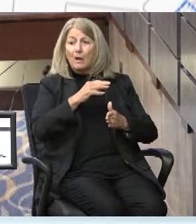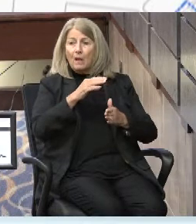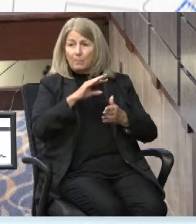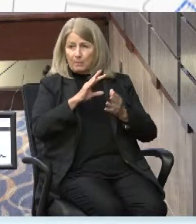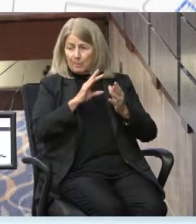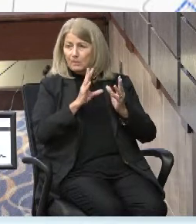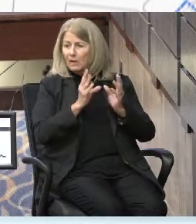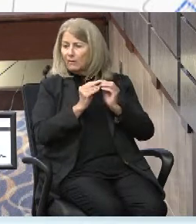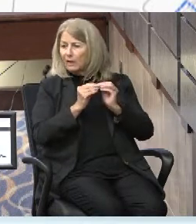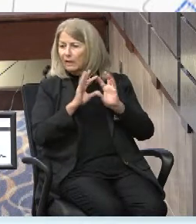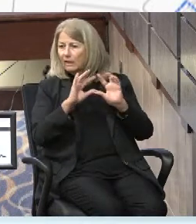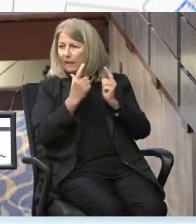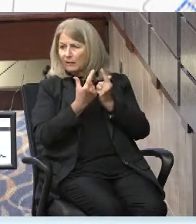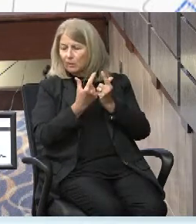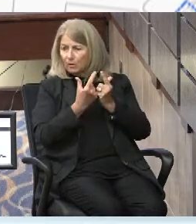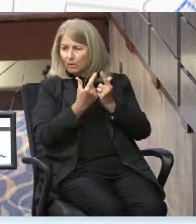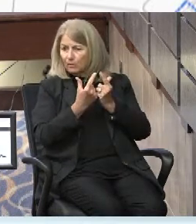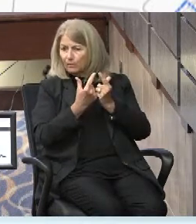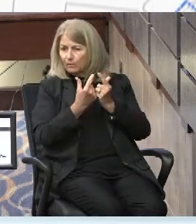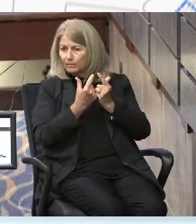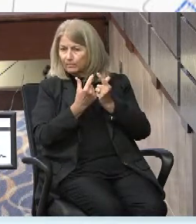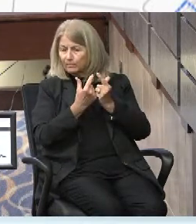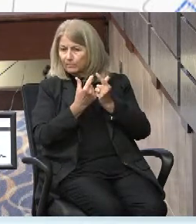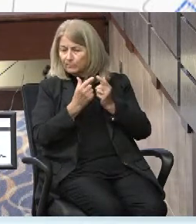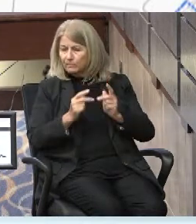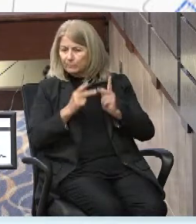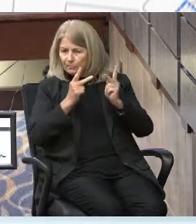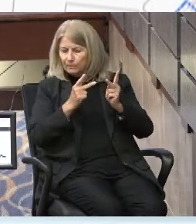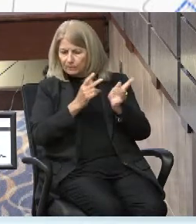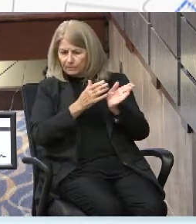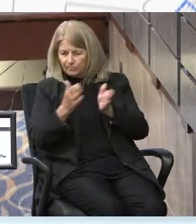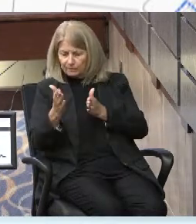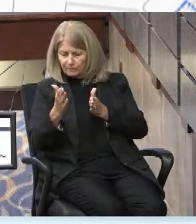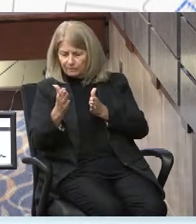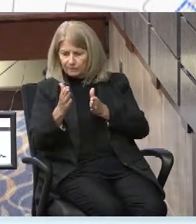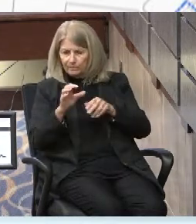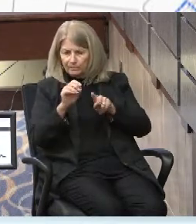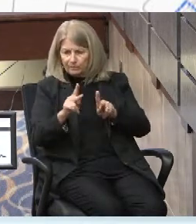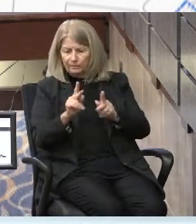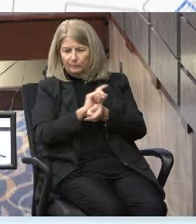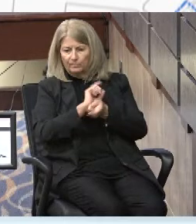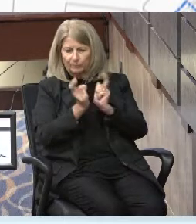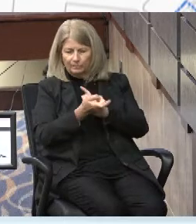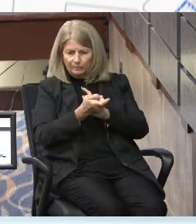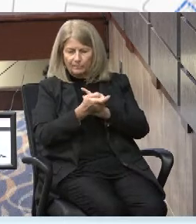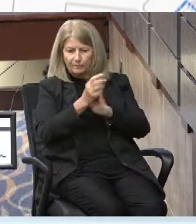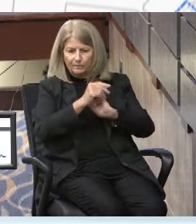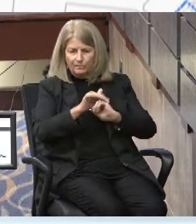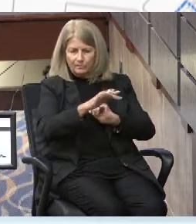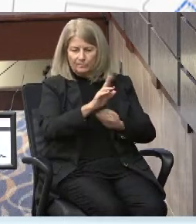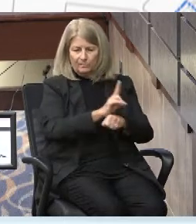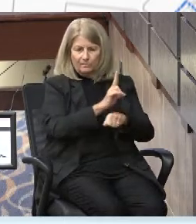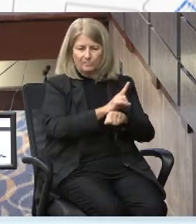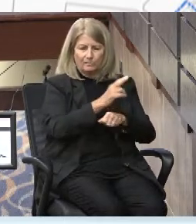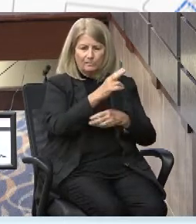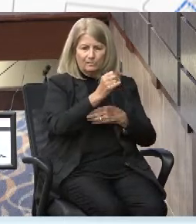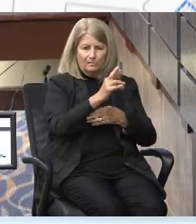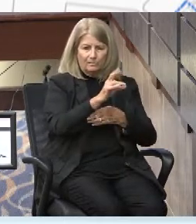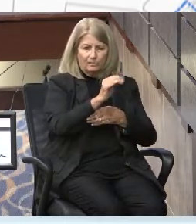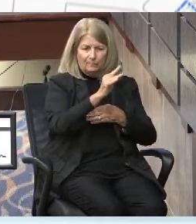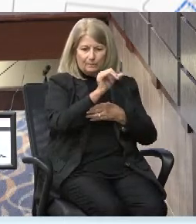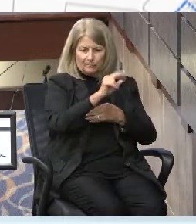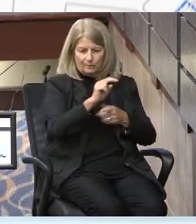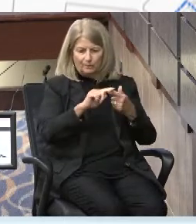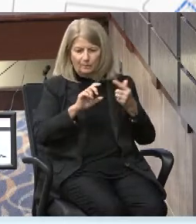of the City of Waco, Texas, providing that the comprehensive plan be amended to change the land use designation from urban residential to mixed-use flex on